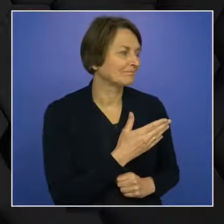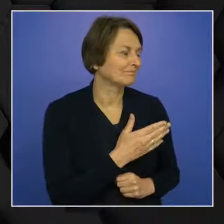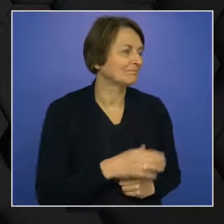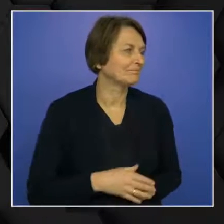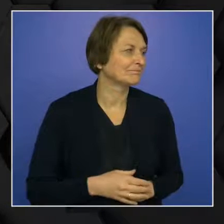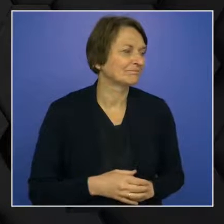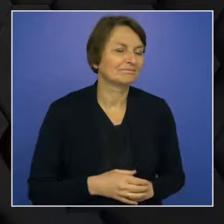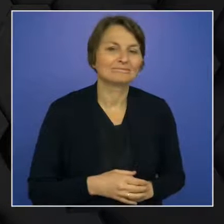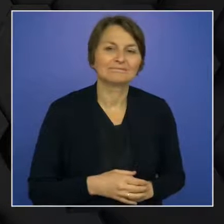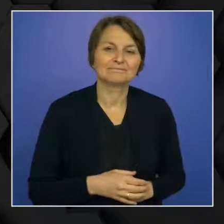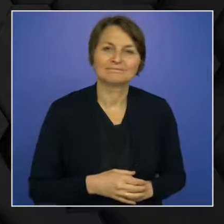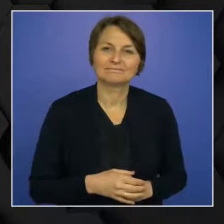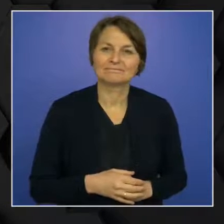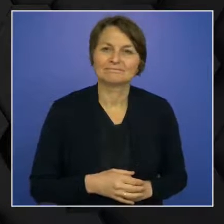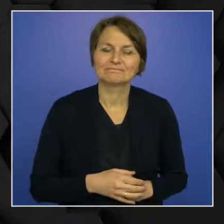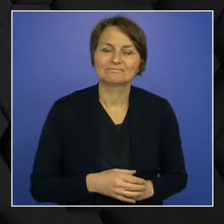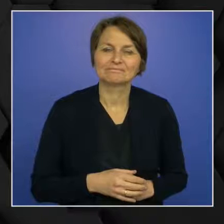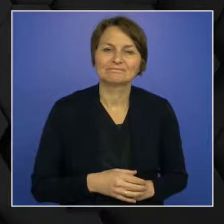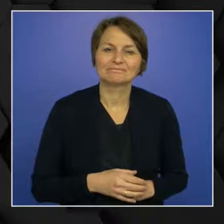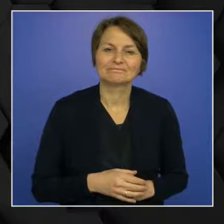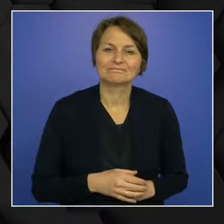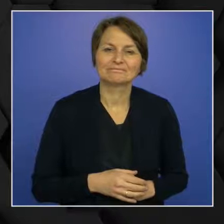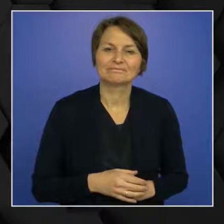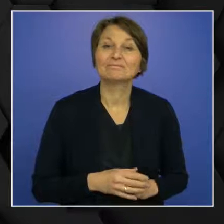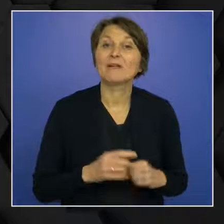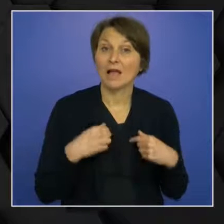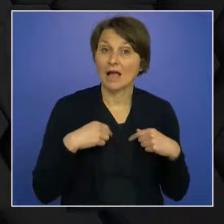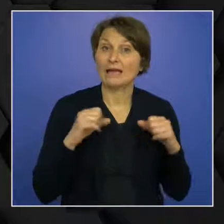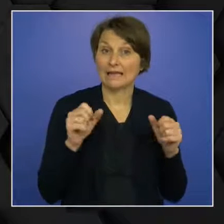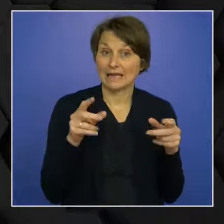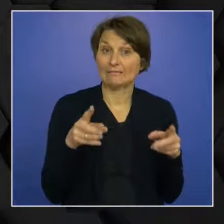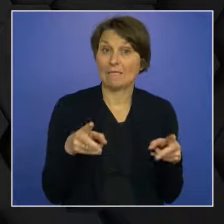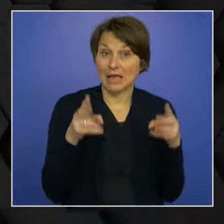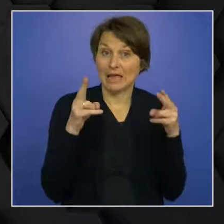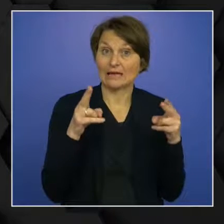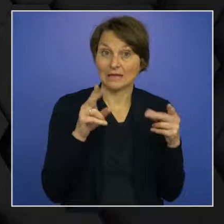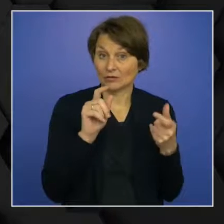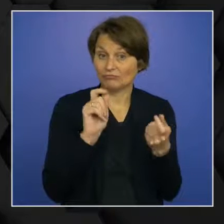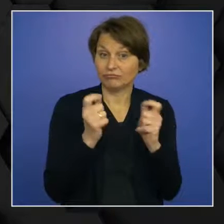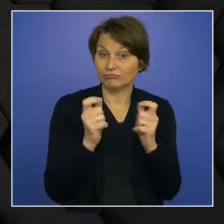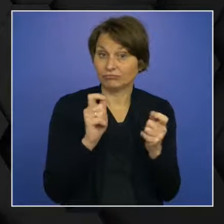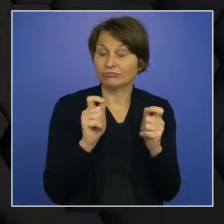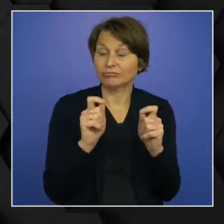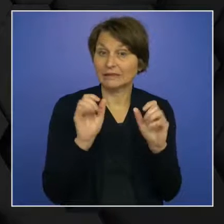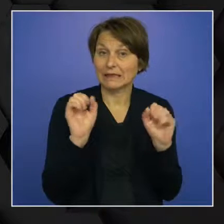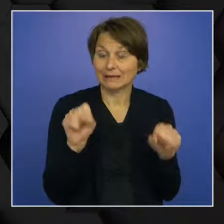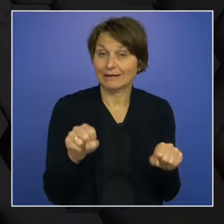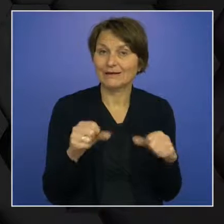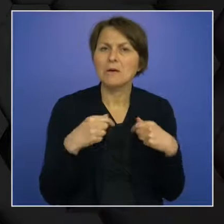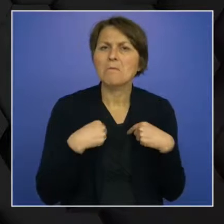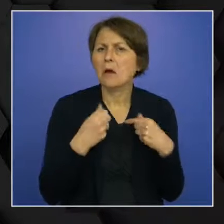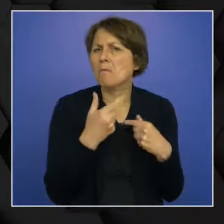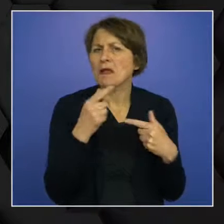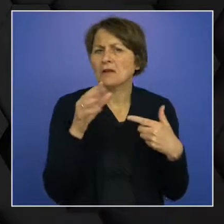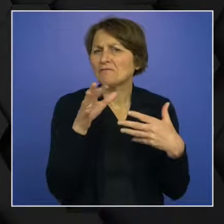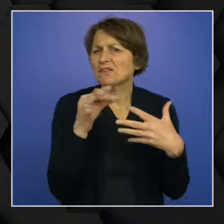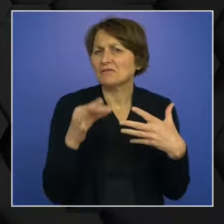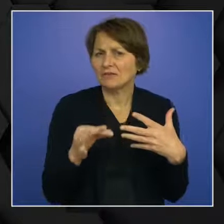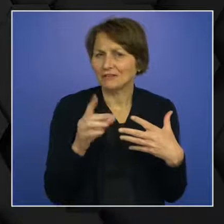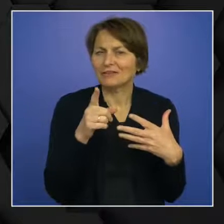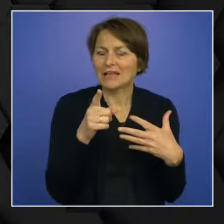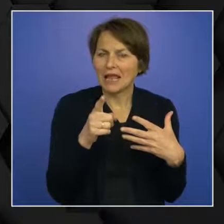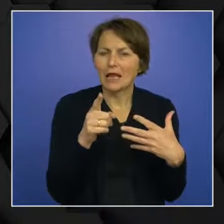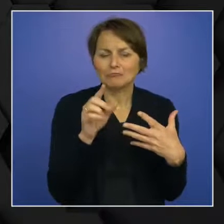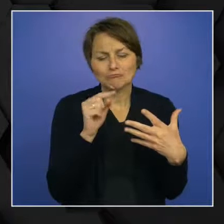it doesn't have view, but I can go in there and edit that. But there's a lot more features that you can play around with it. And that's just what I wanted to show you. A little